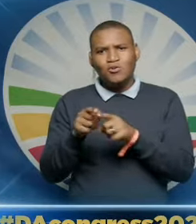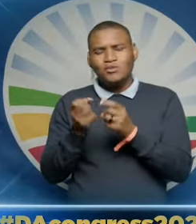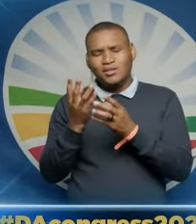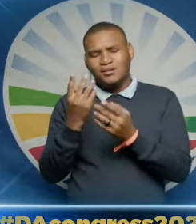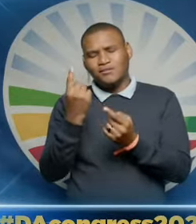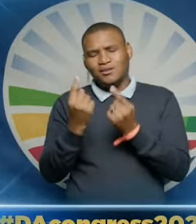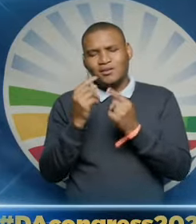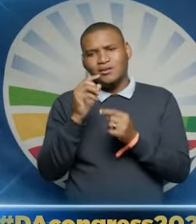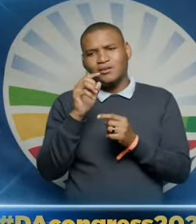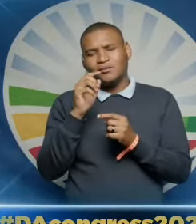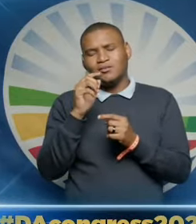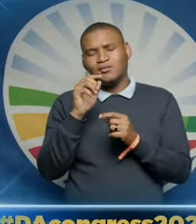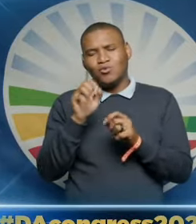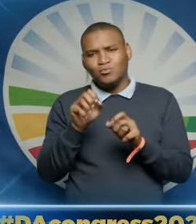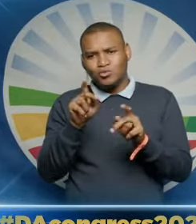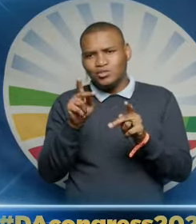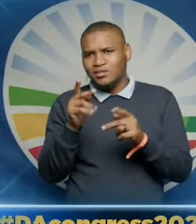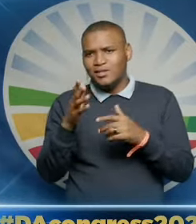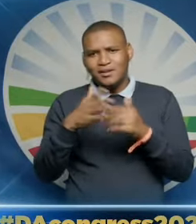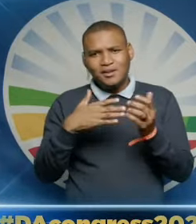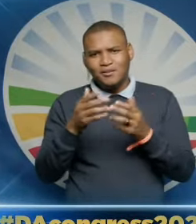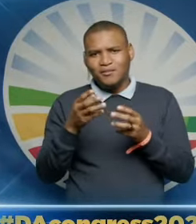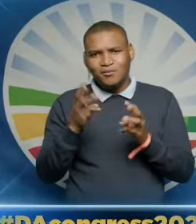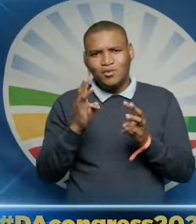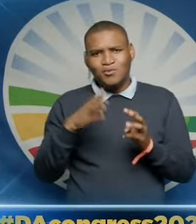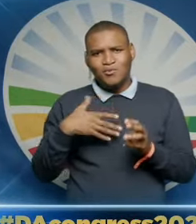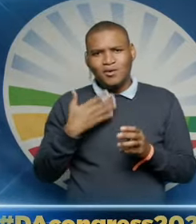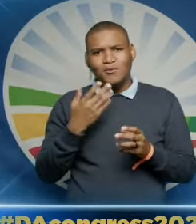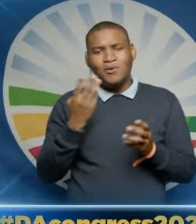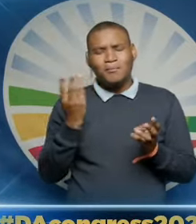cast their vote whichever way they want. And what is even more